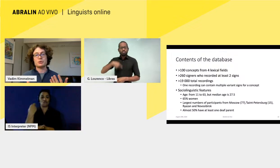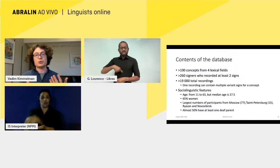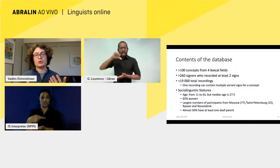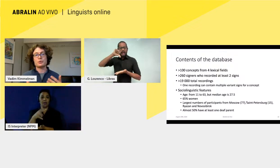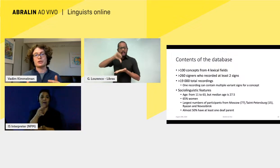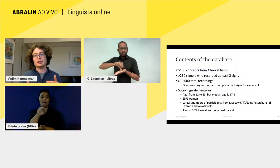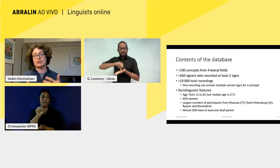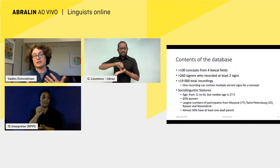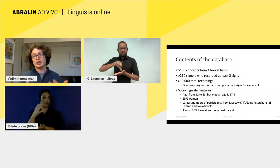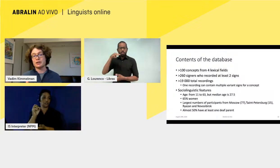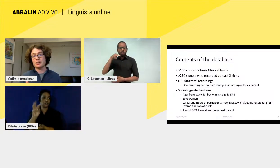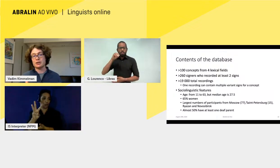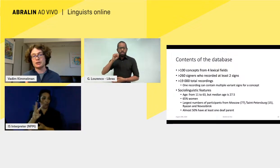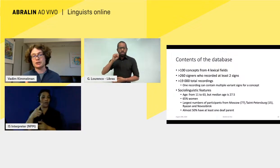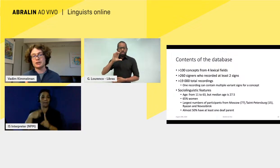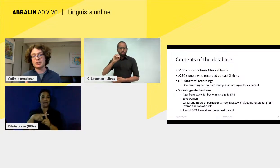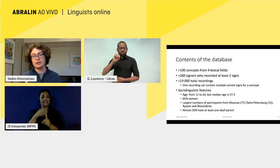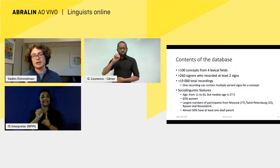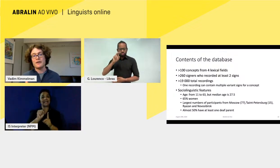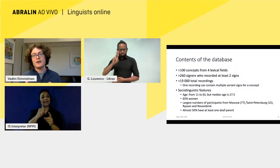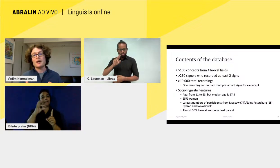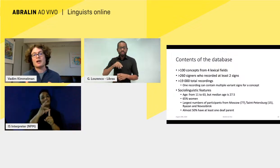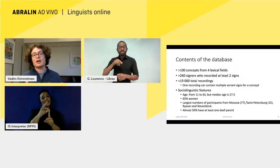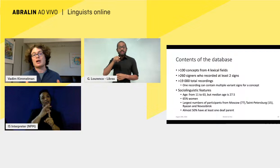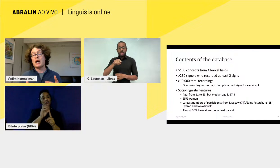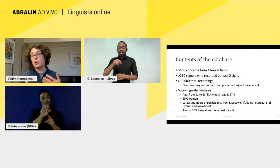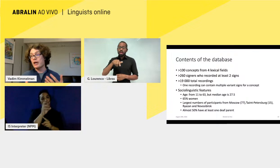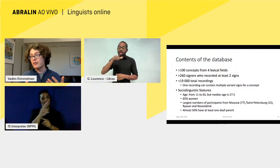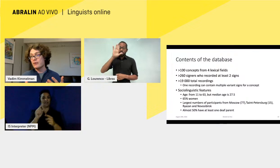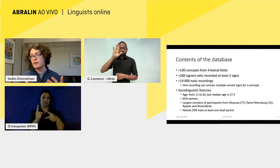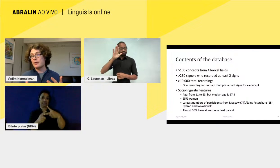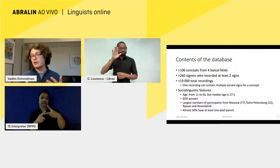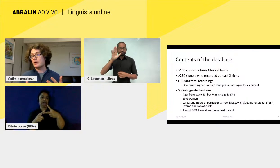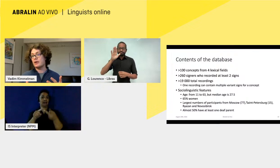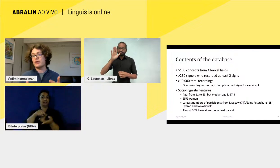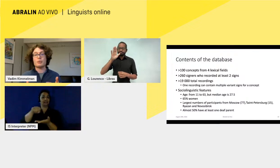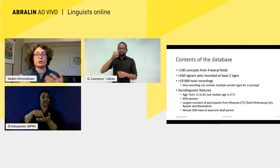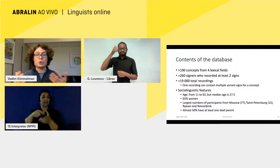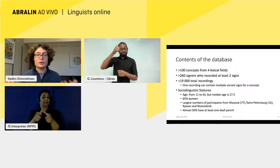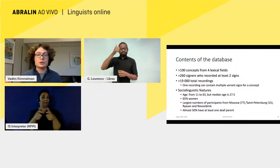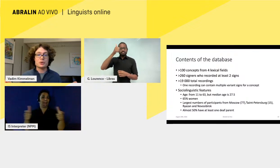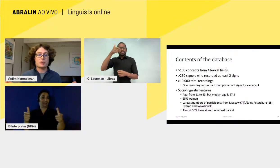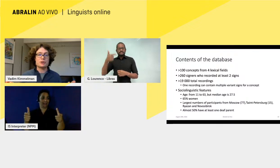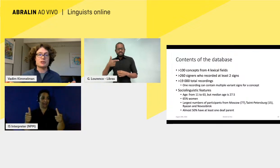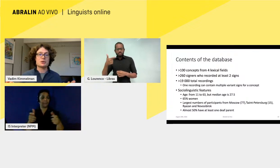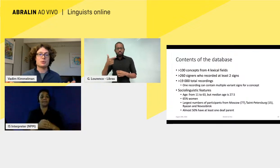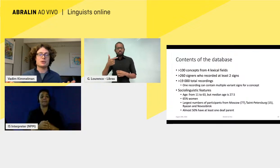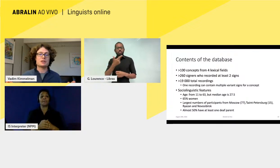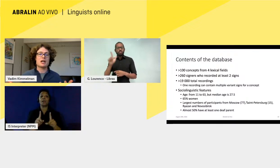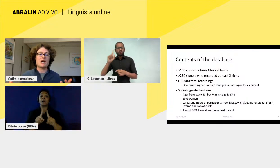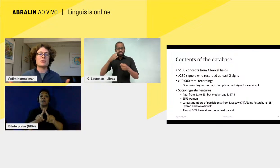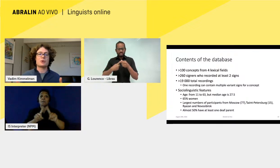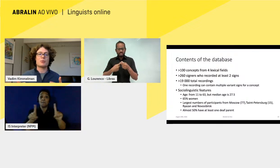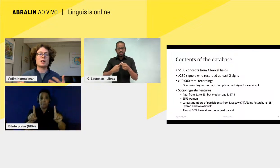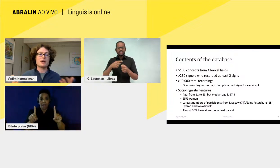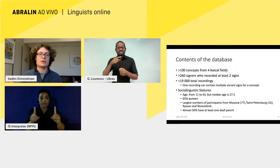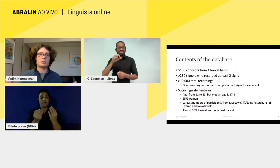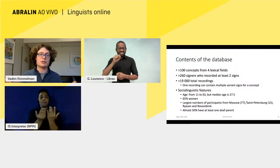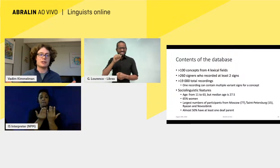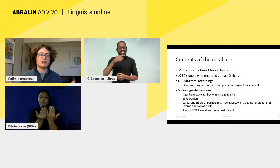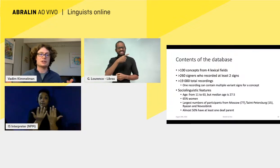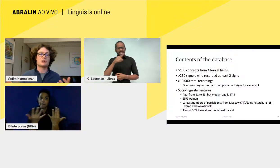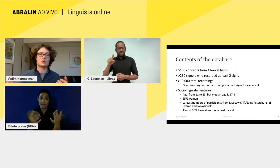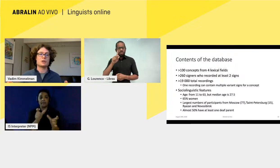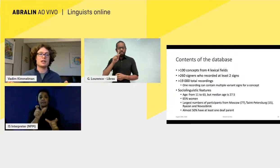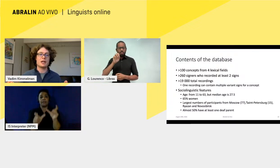St. Petersburg, which is the second largest city. However, the majority of participants are from